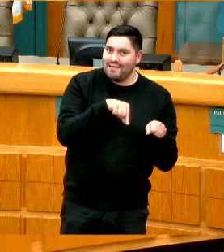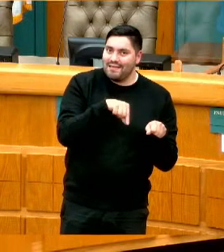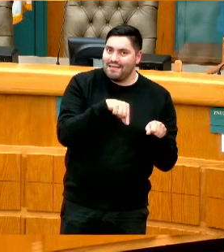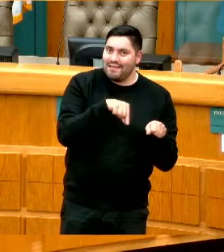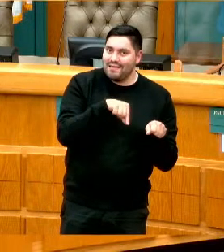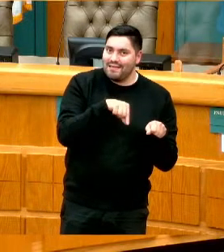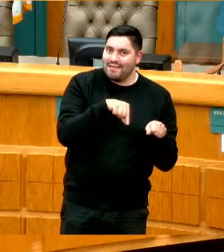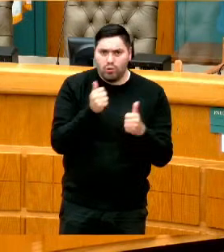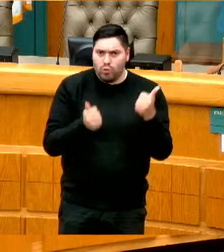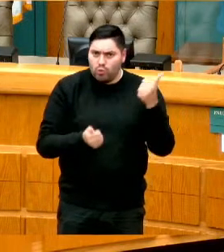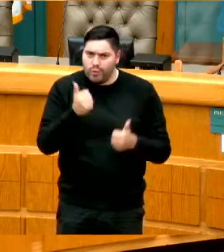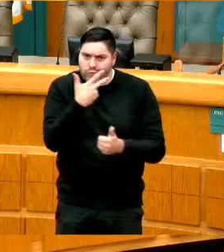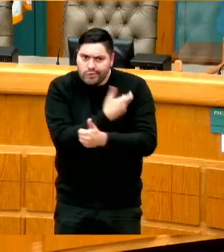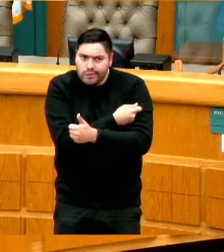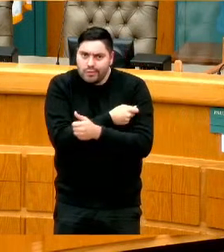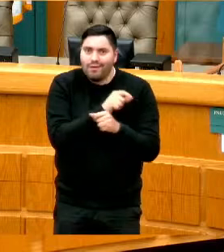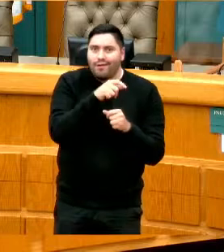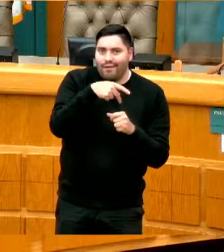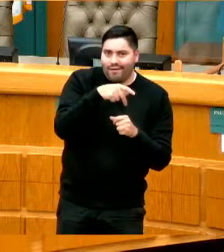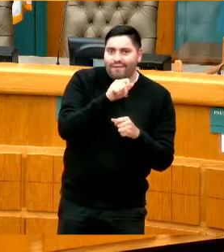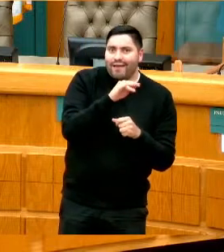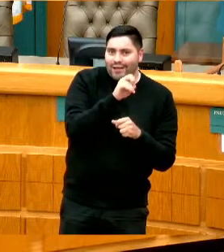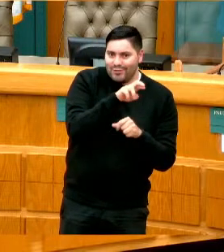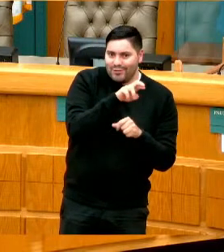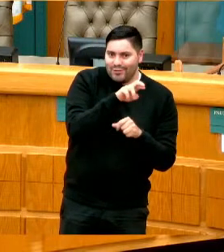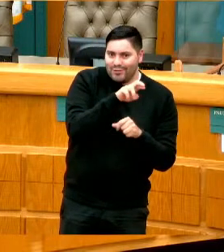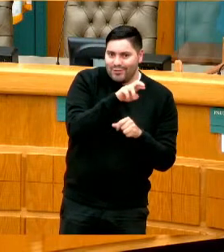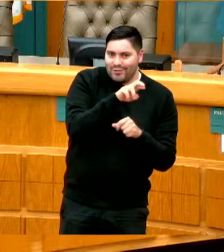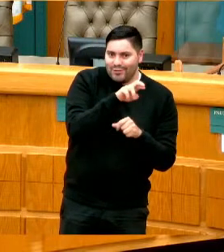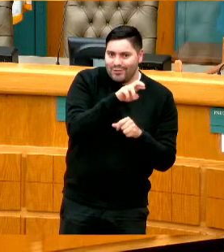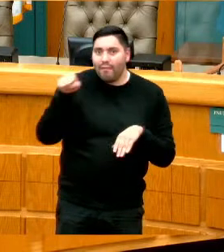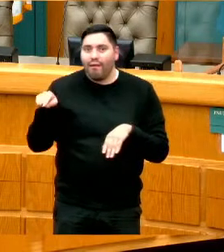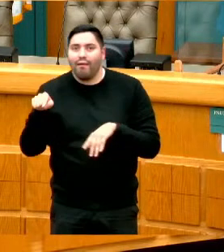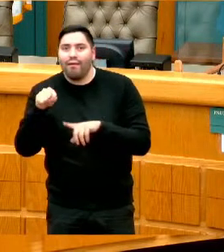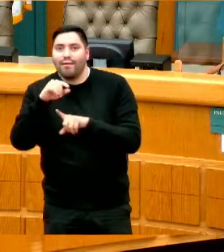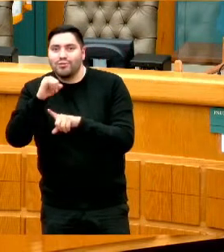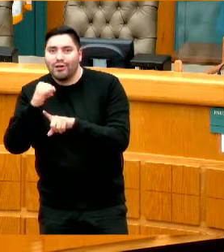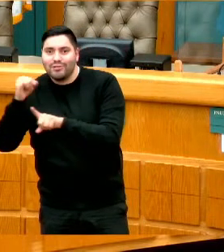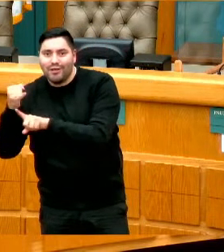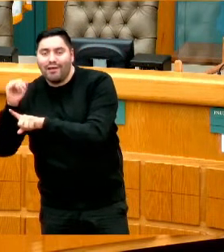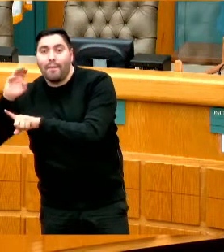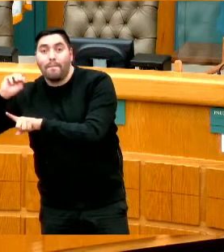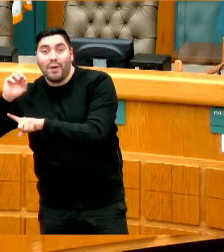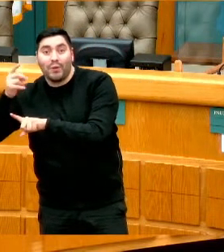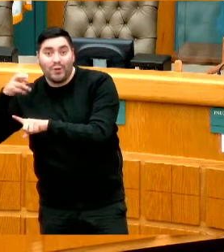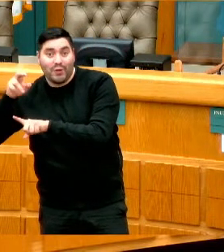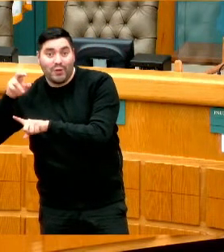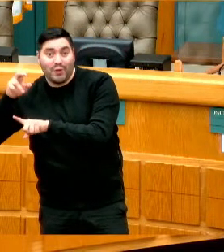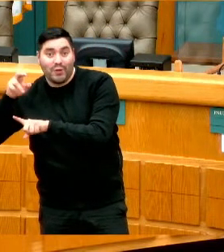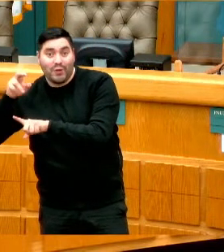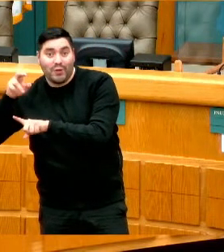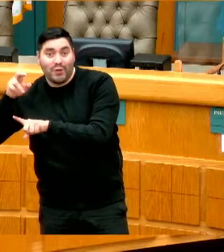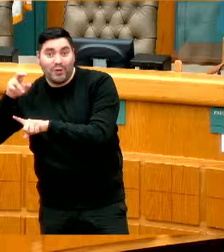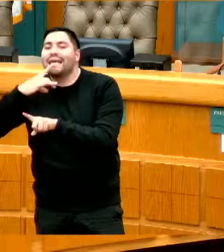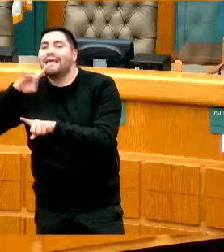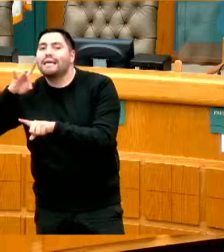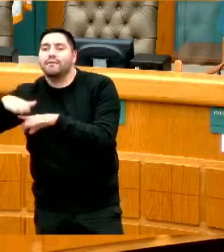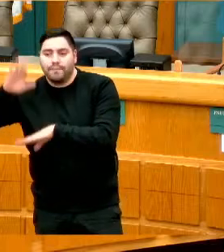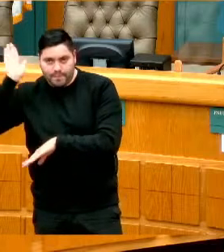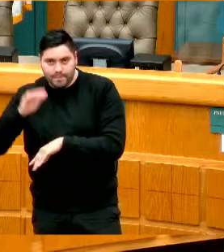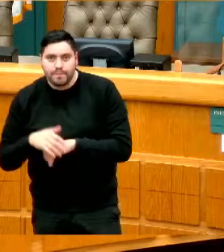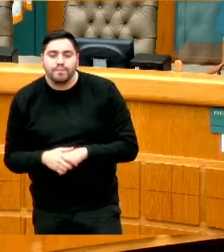the manufacturer because they do have some age recommendations in terms of how young you should be before you take their vaccine.